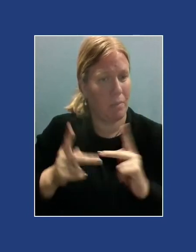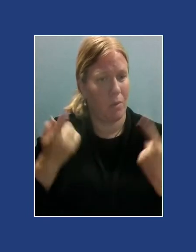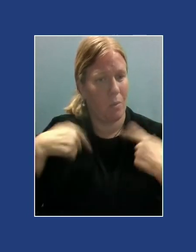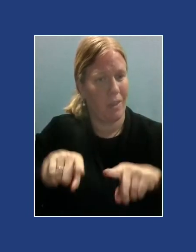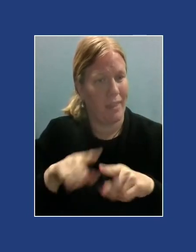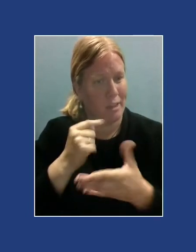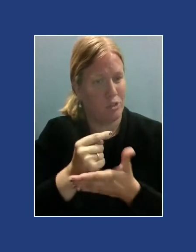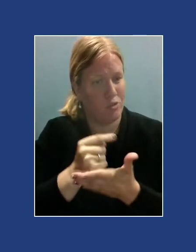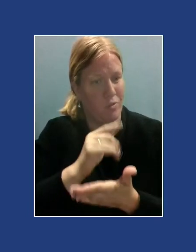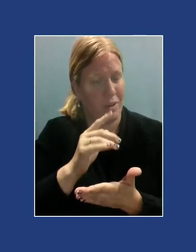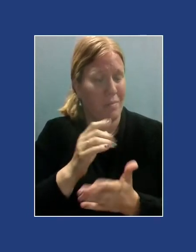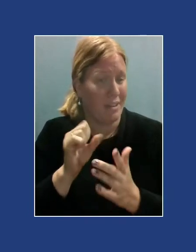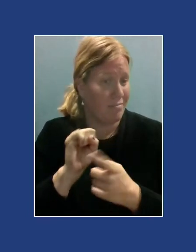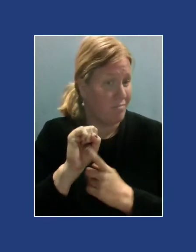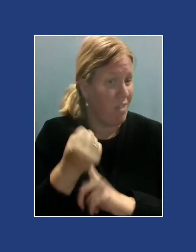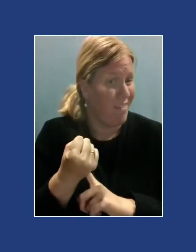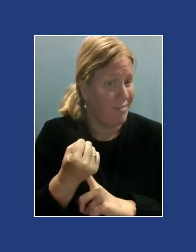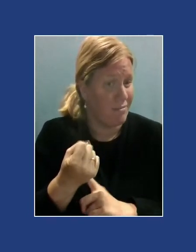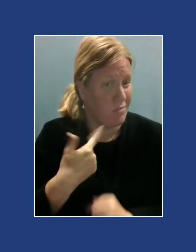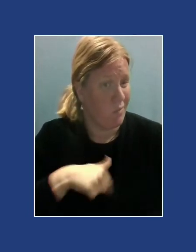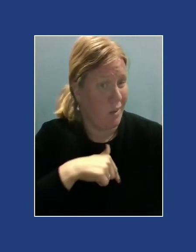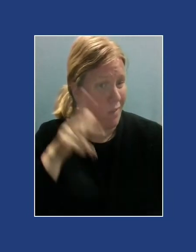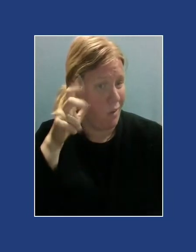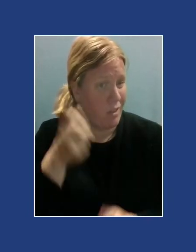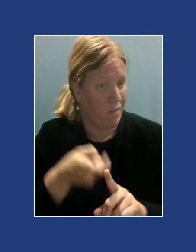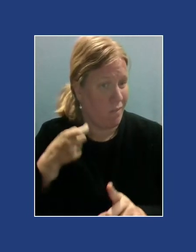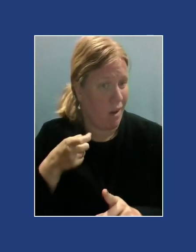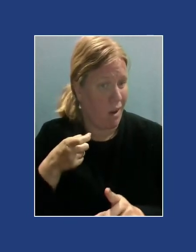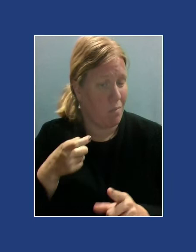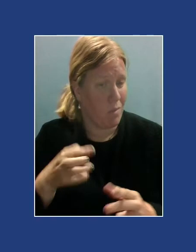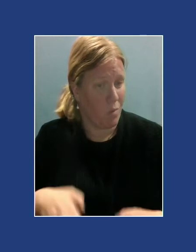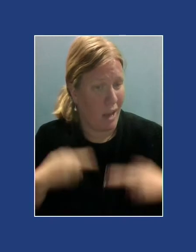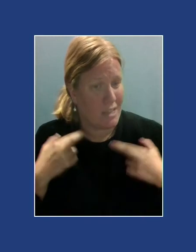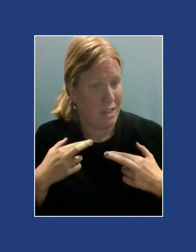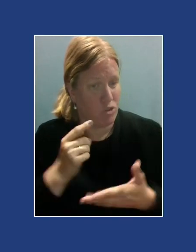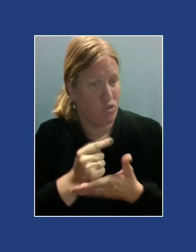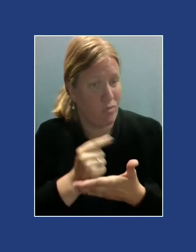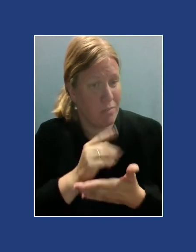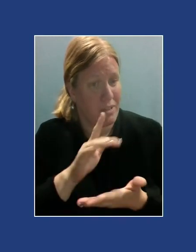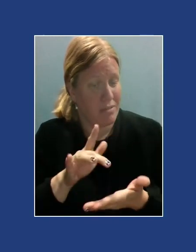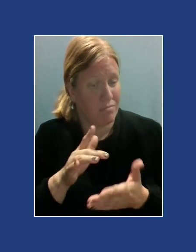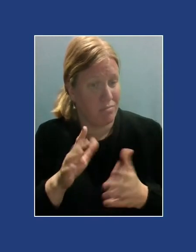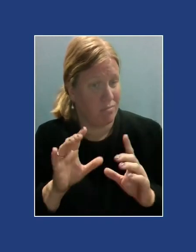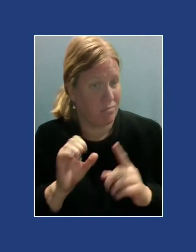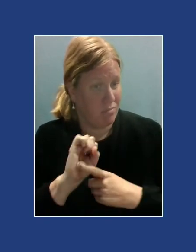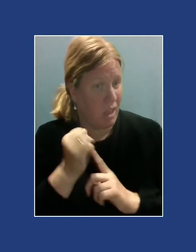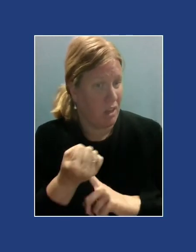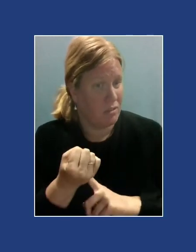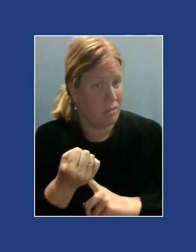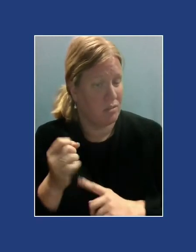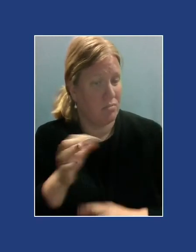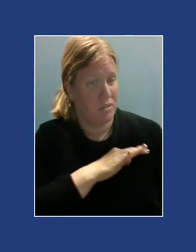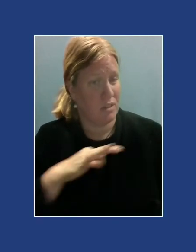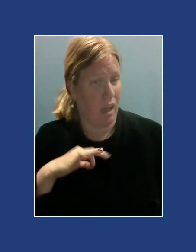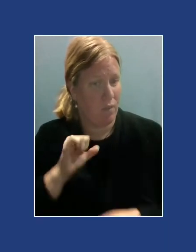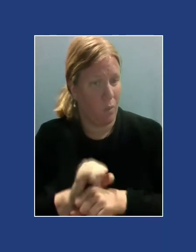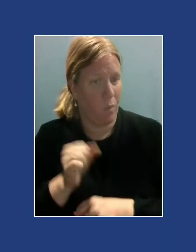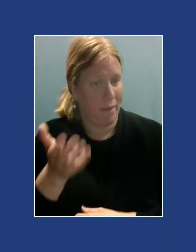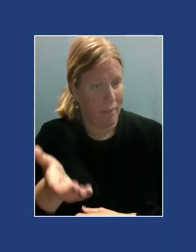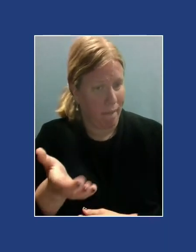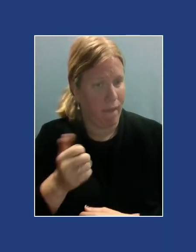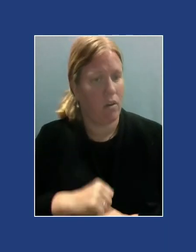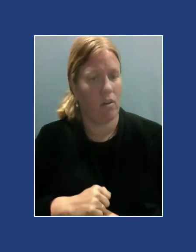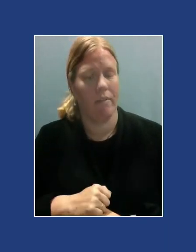settings. We've heard this from our residential treatment settings, the staff who work there at McLean Hospital,